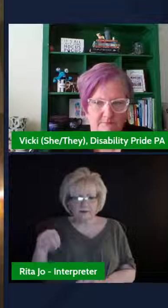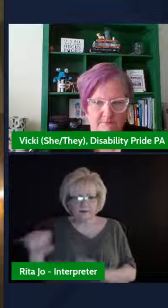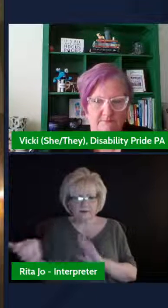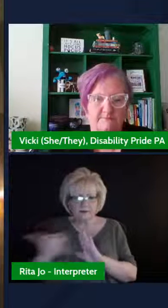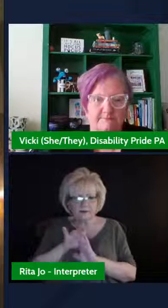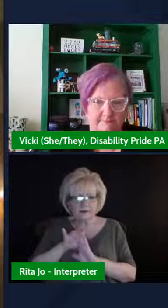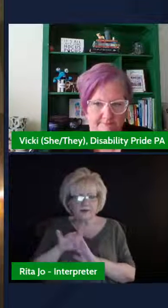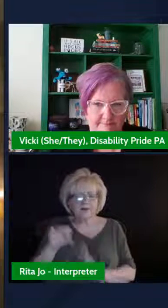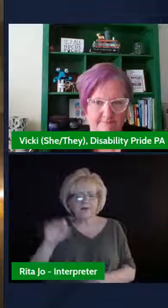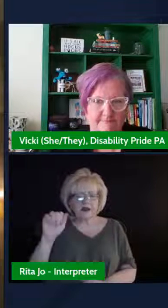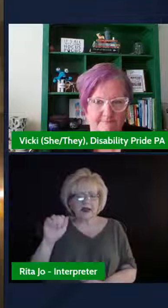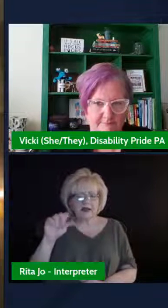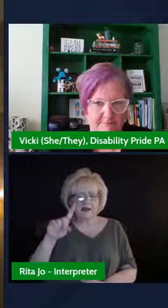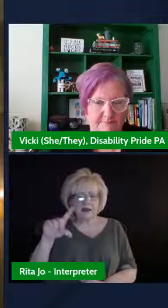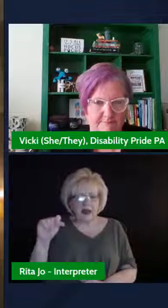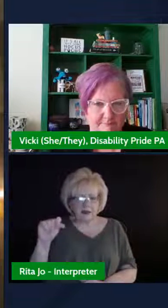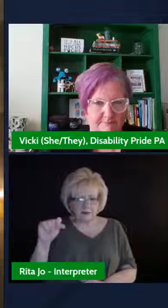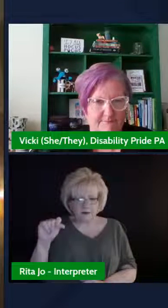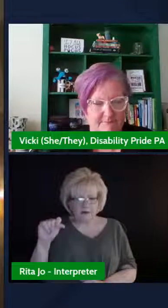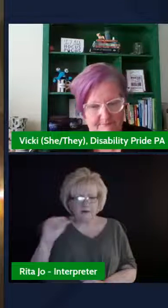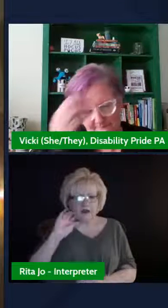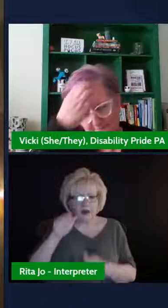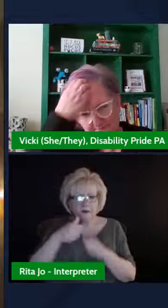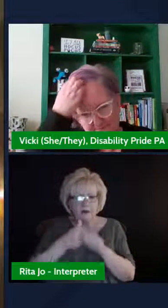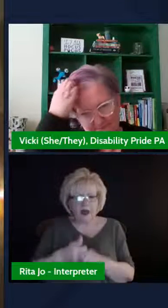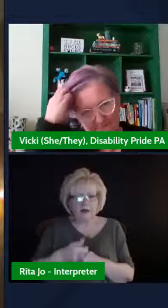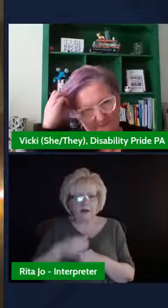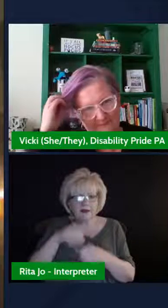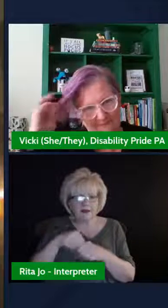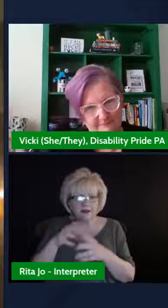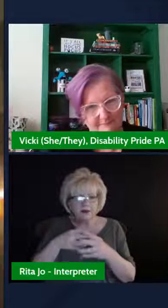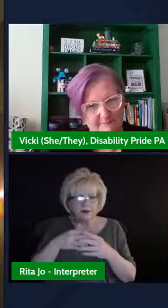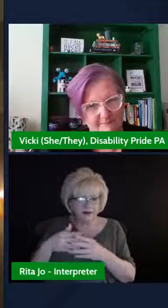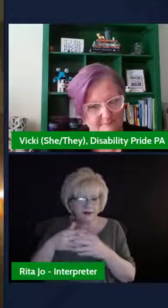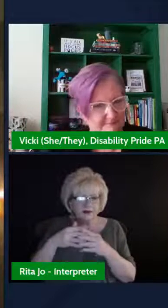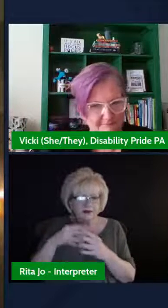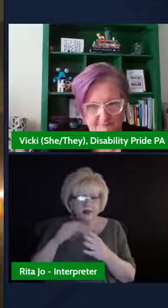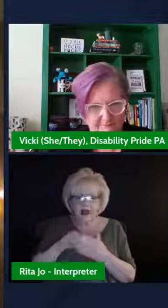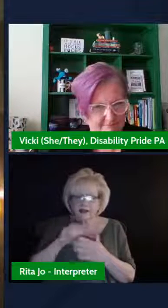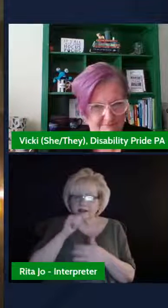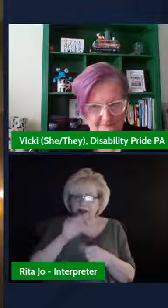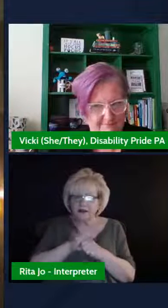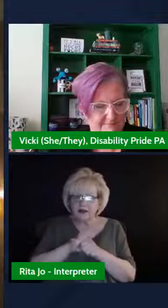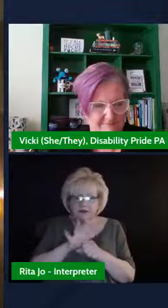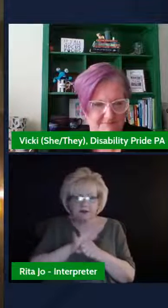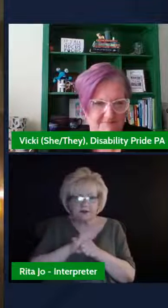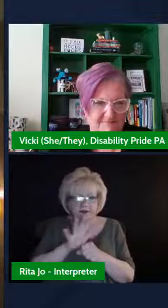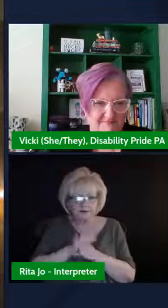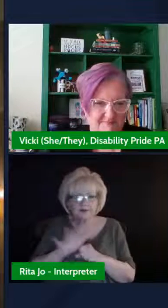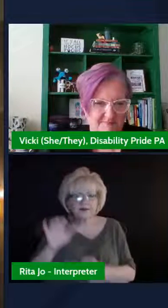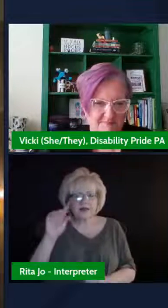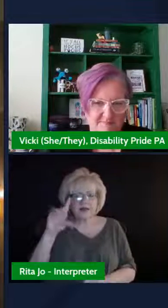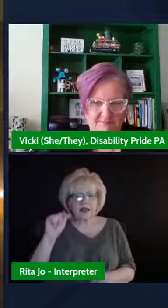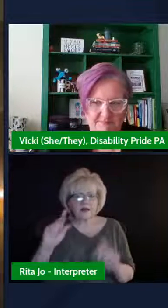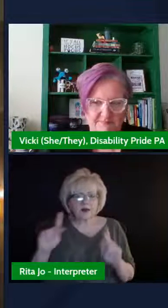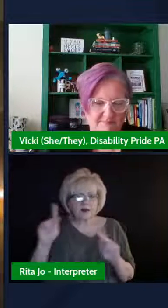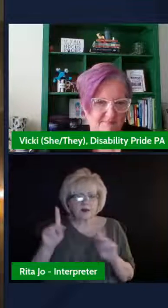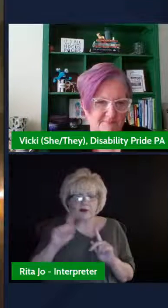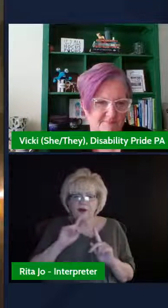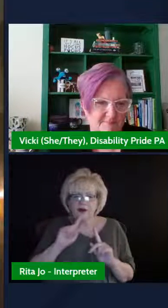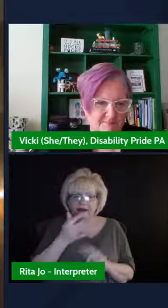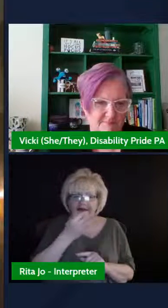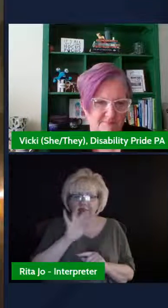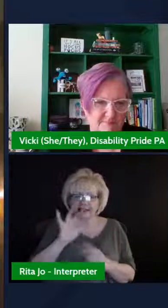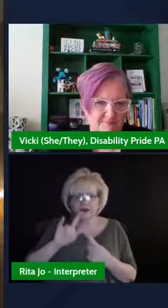ADA compliant within the United States. That's not enough. Disabled people make up between 19